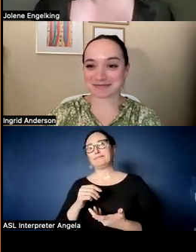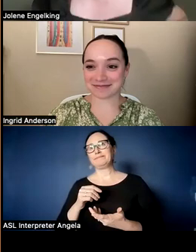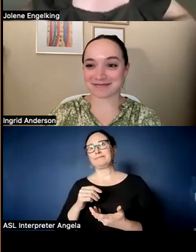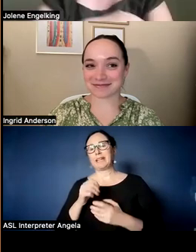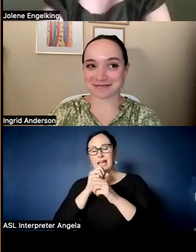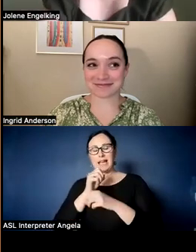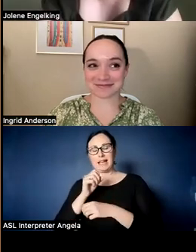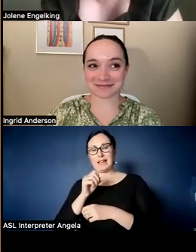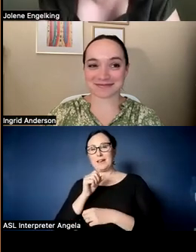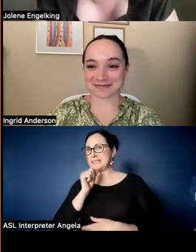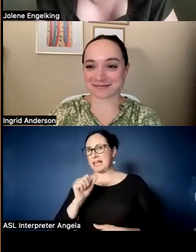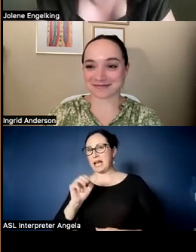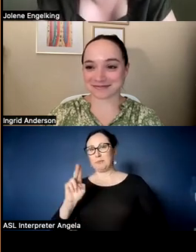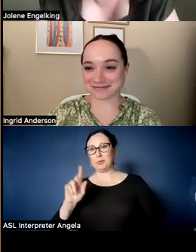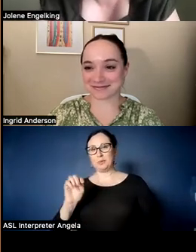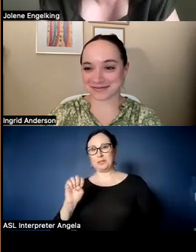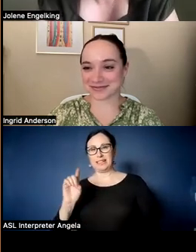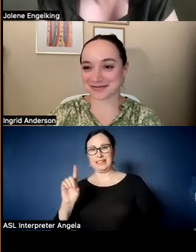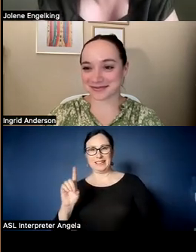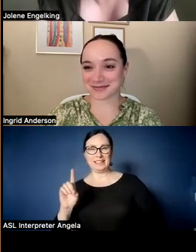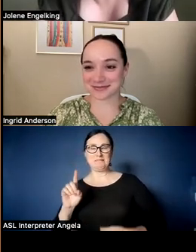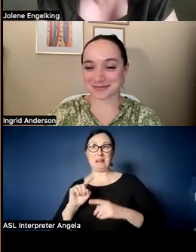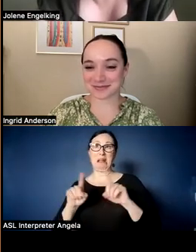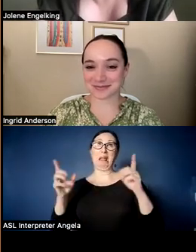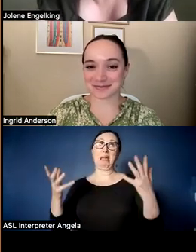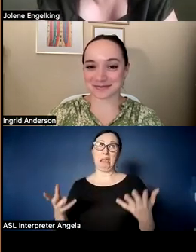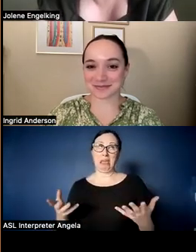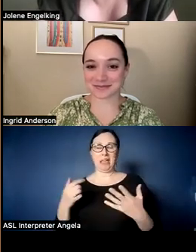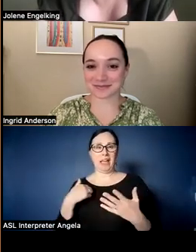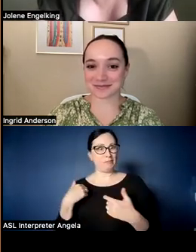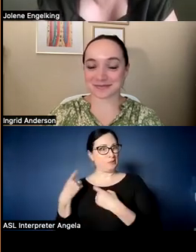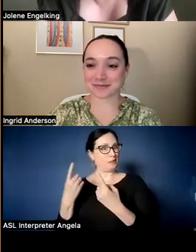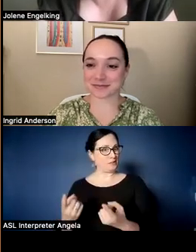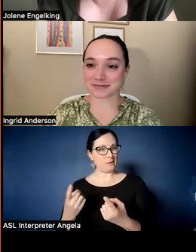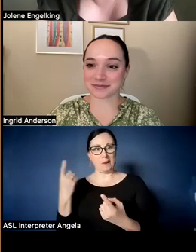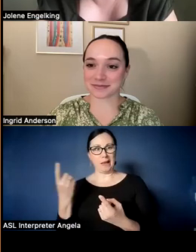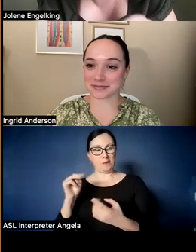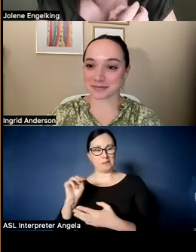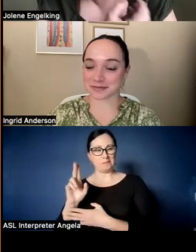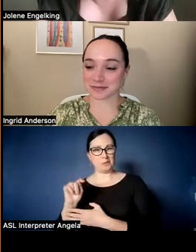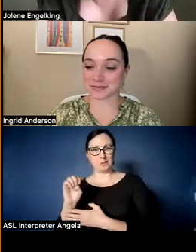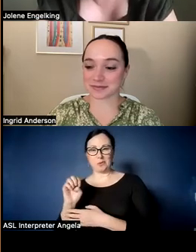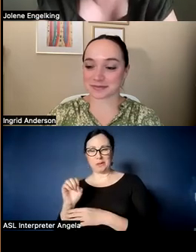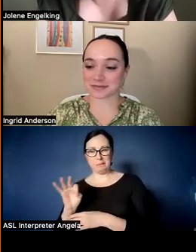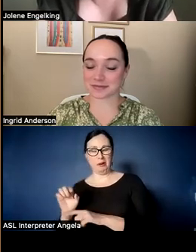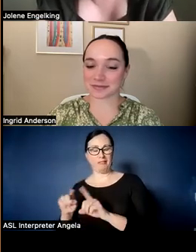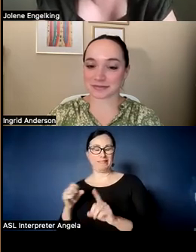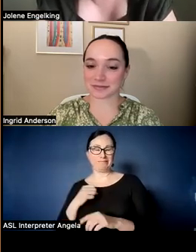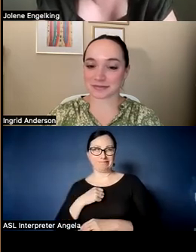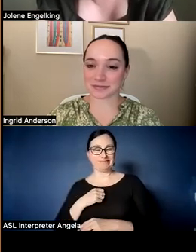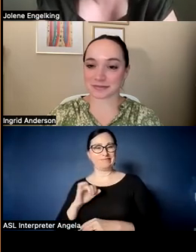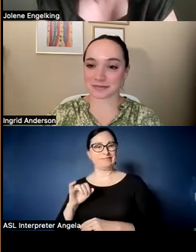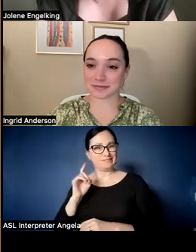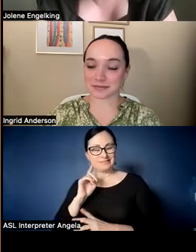think that would never happen, but we are all human. But I felt when we're talking about this, this webinar series really came